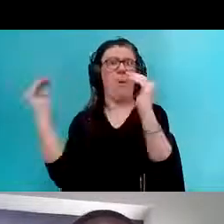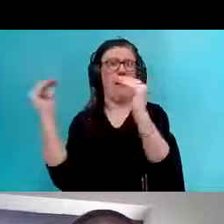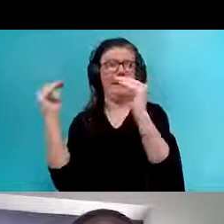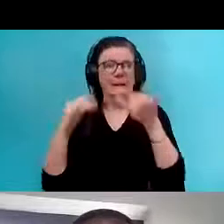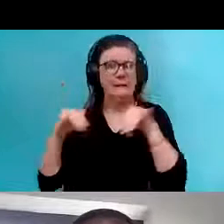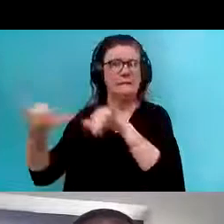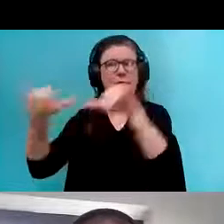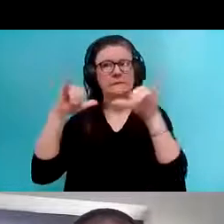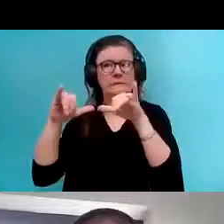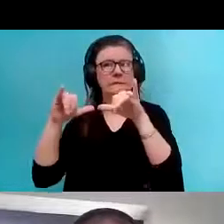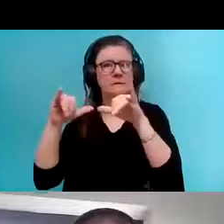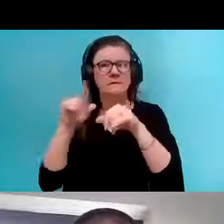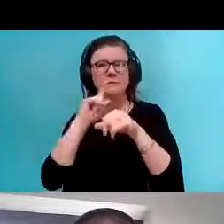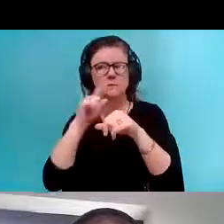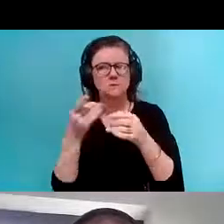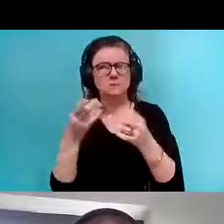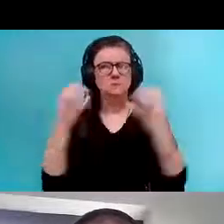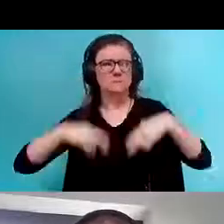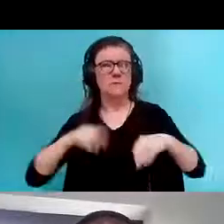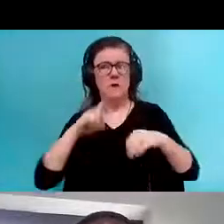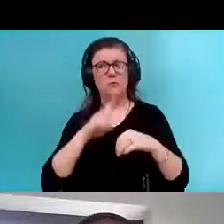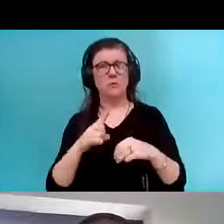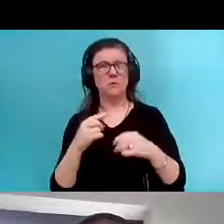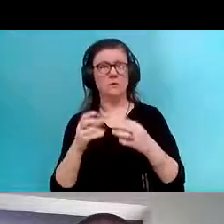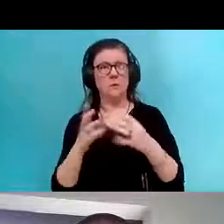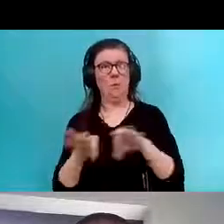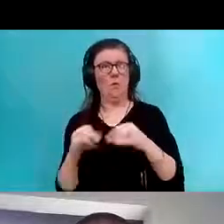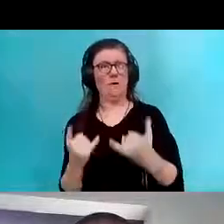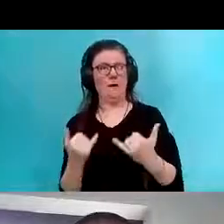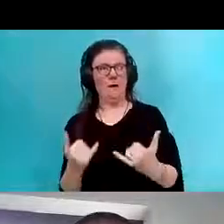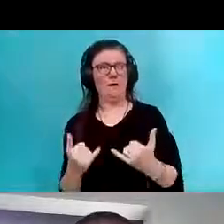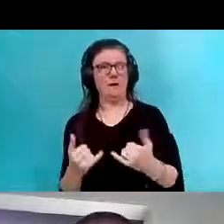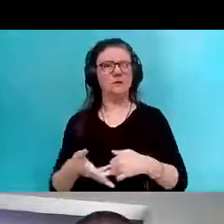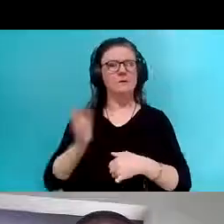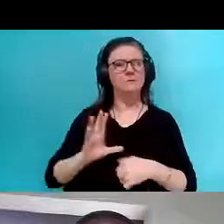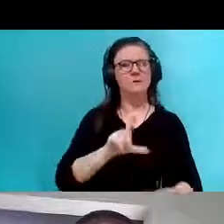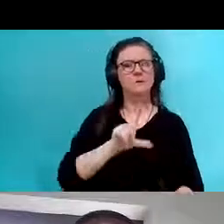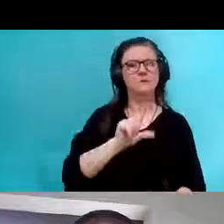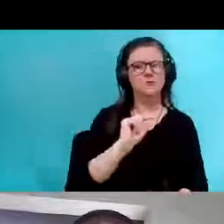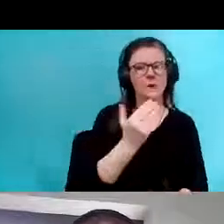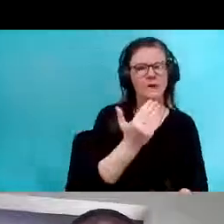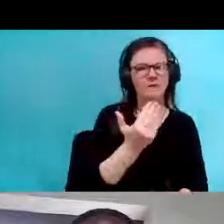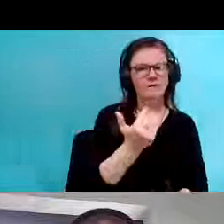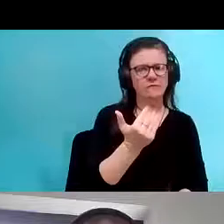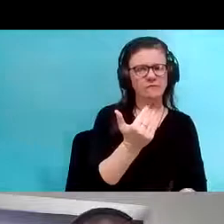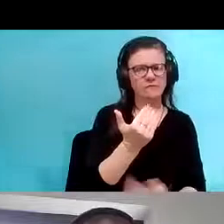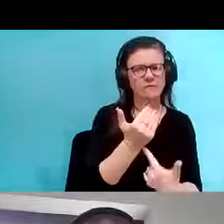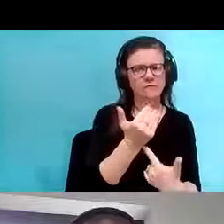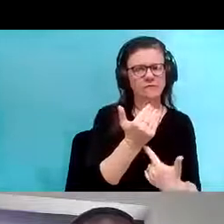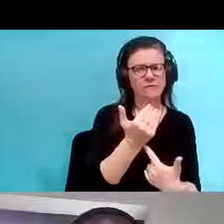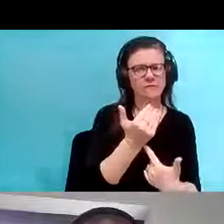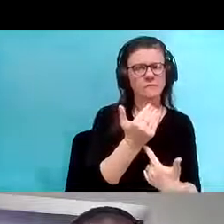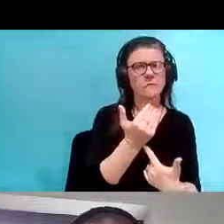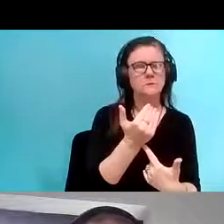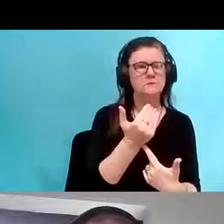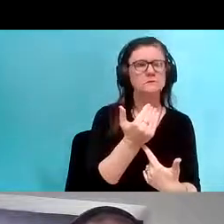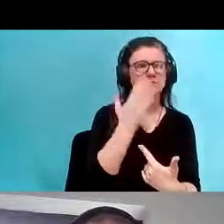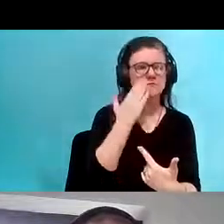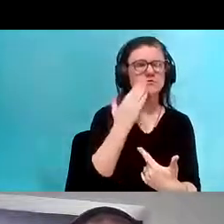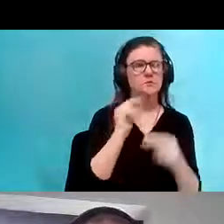it is right now. I remember back in 2015, as the negotiations around